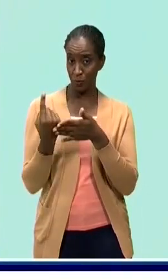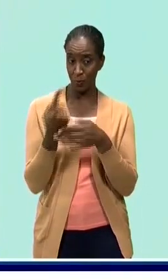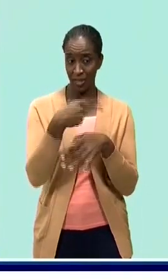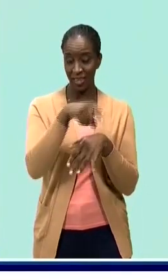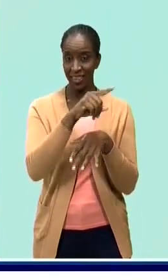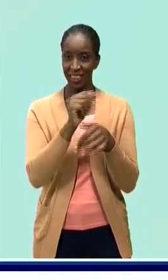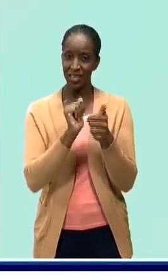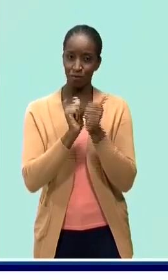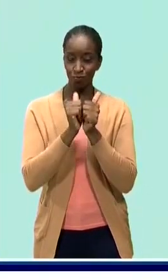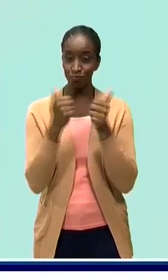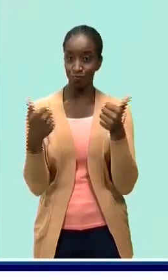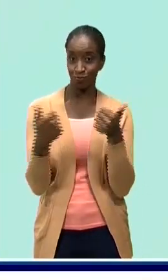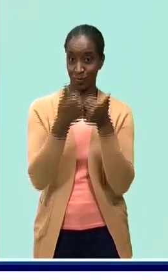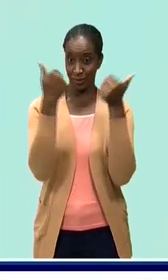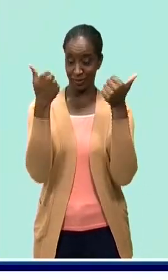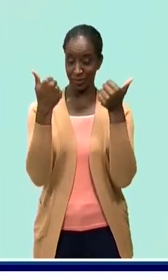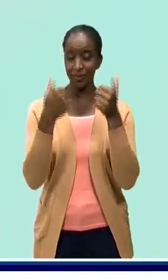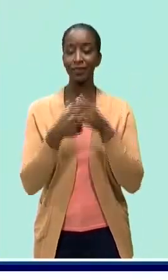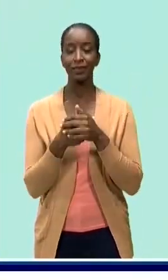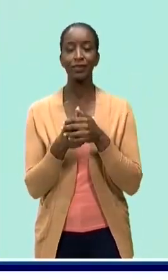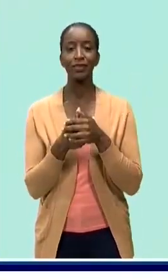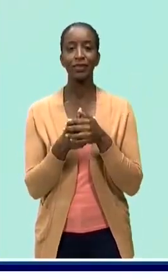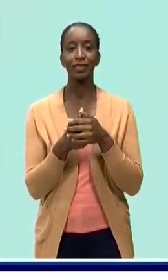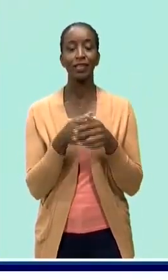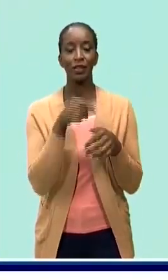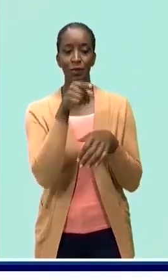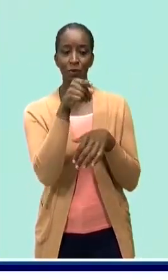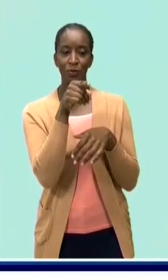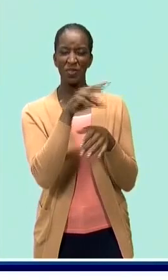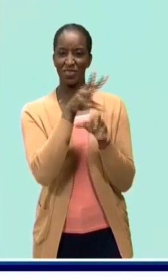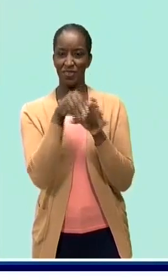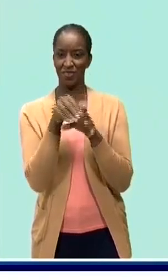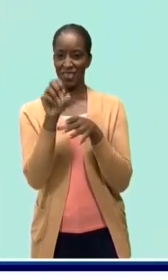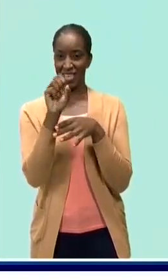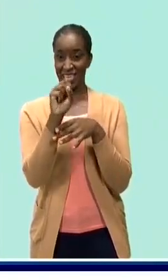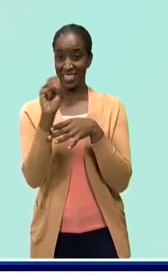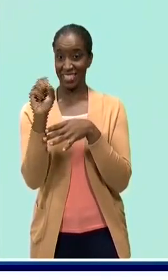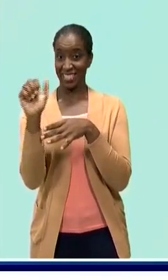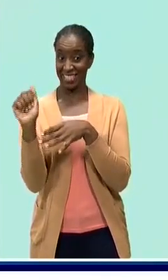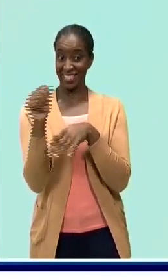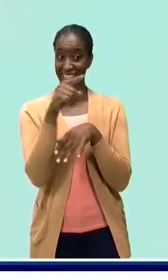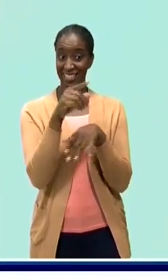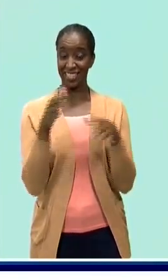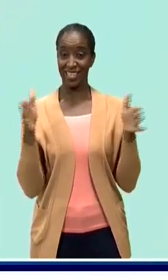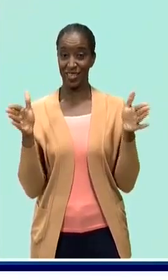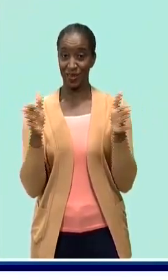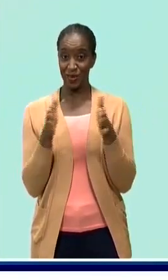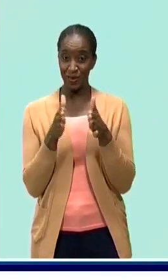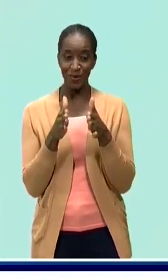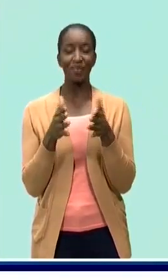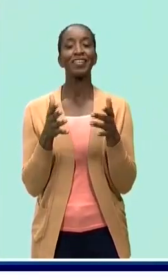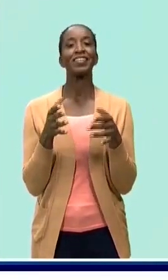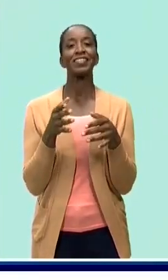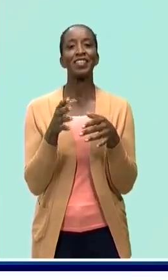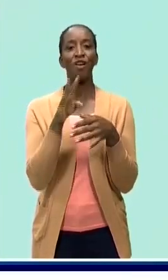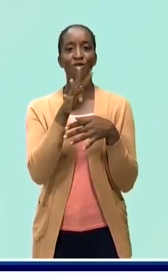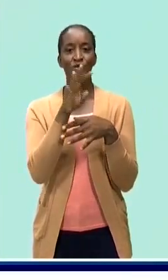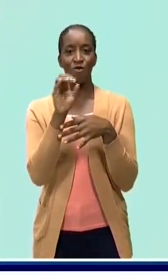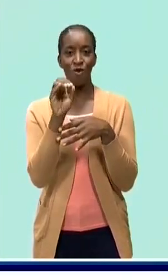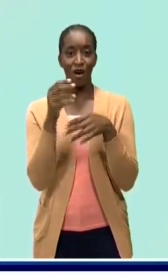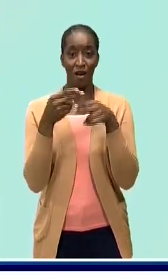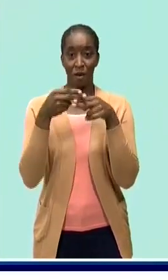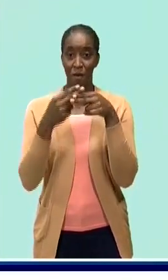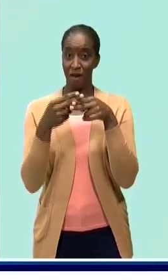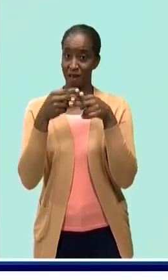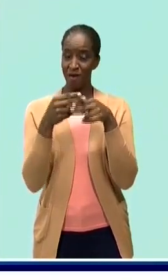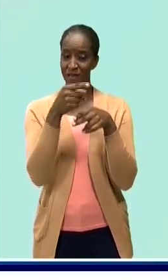with the Sanitation Services Authority Anstey Lane was judged the winner, having lost over 40 pounds. The participants from the